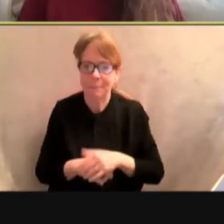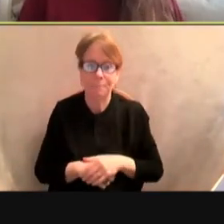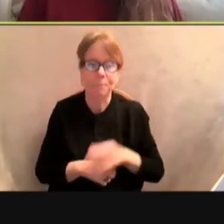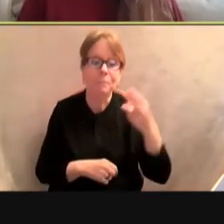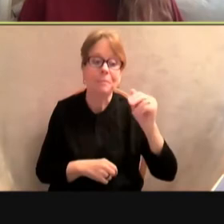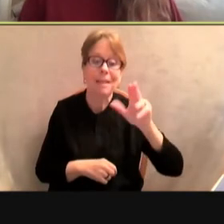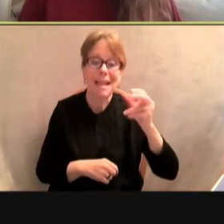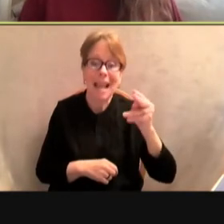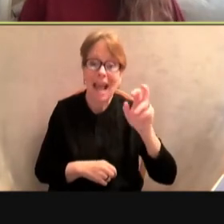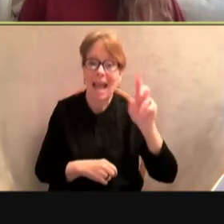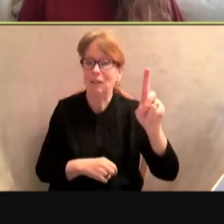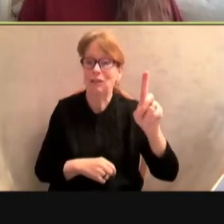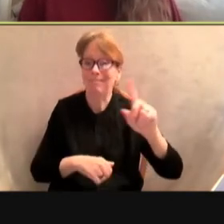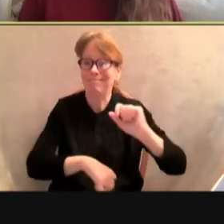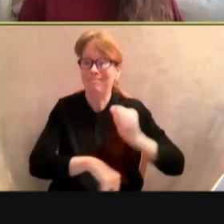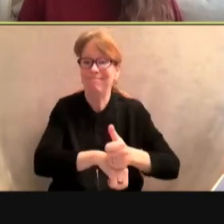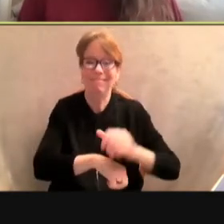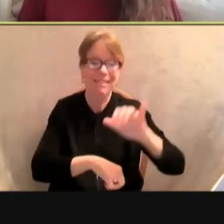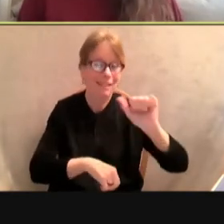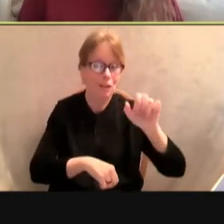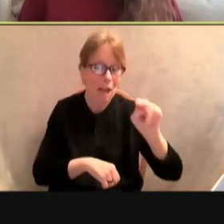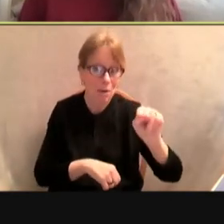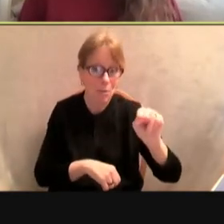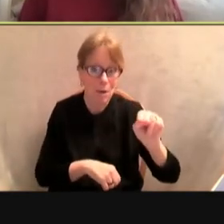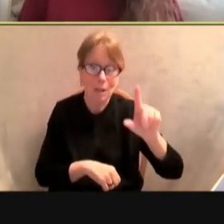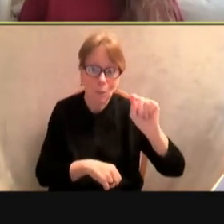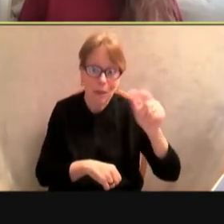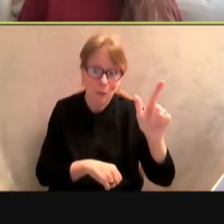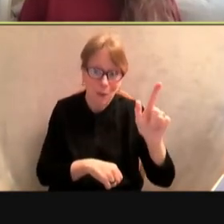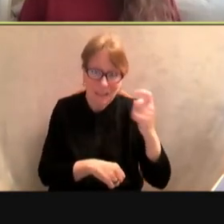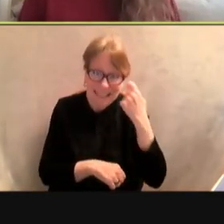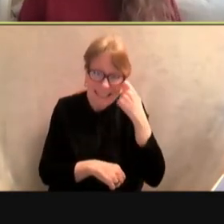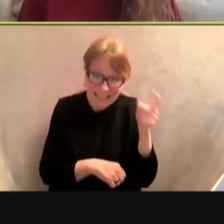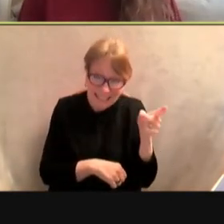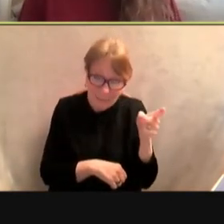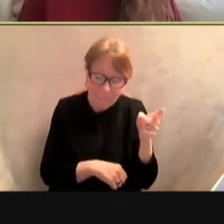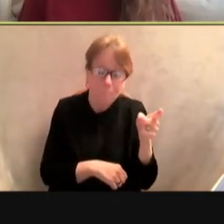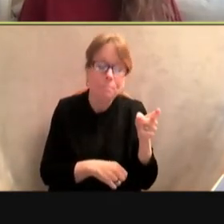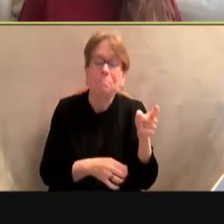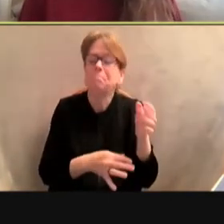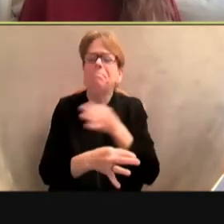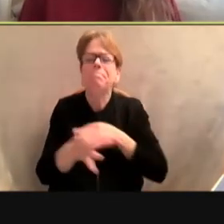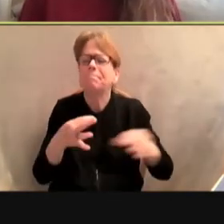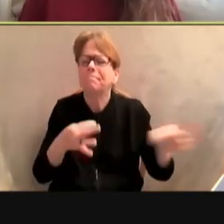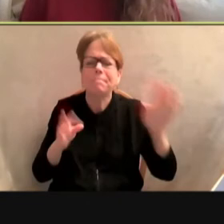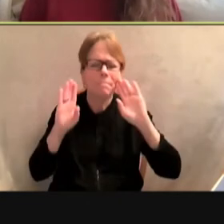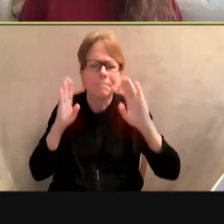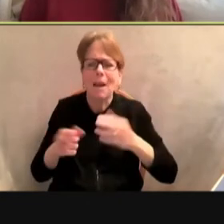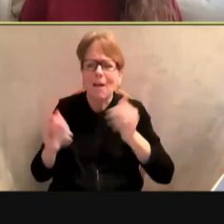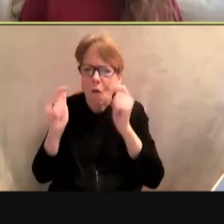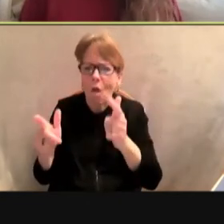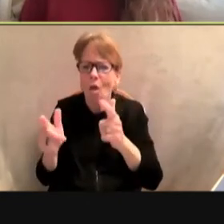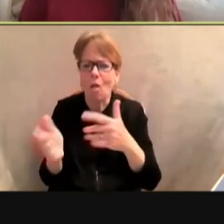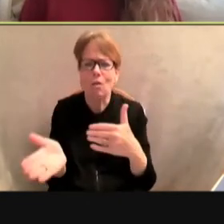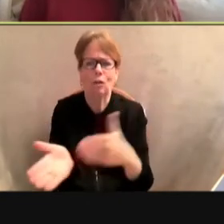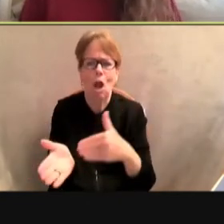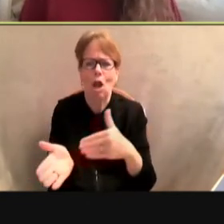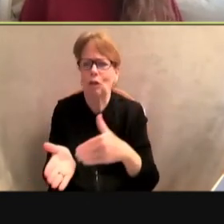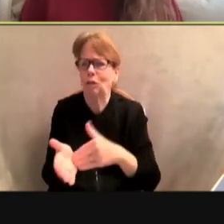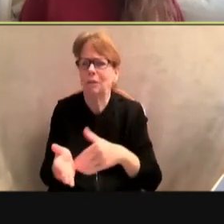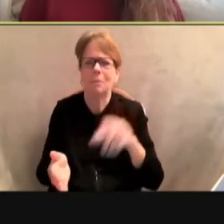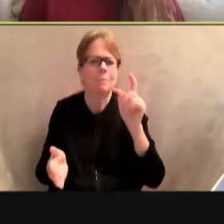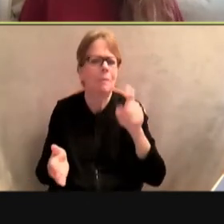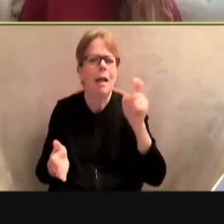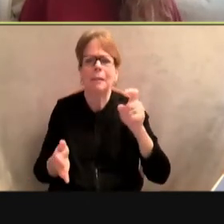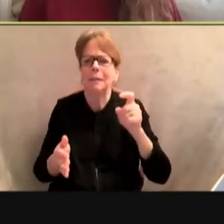January of 2021, and its focus, instead of training all physicians to be able to prepare to care